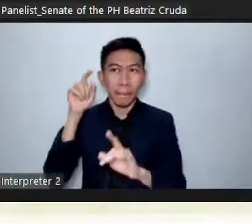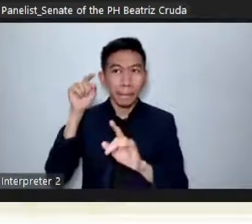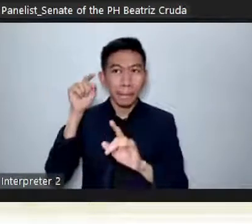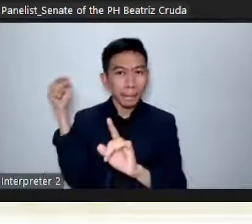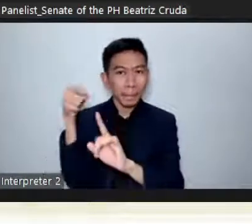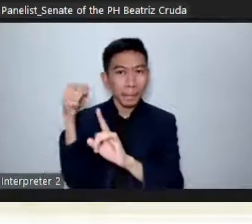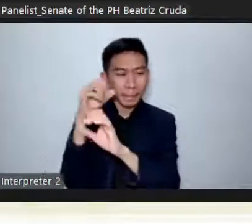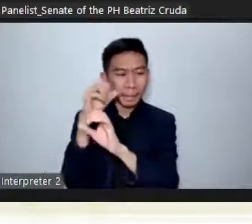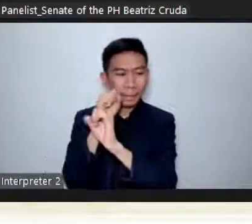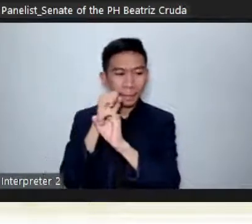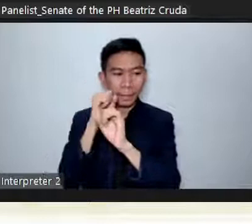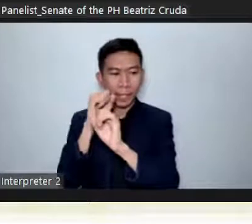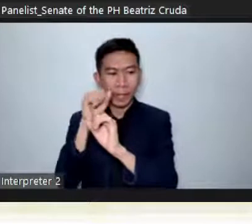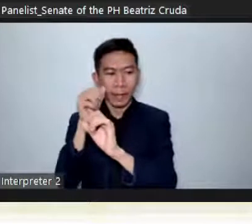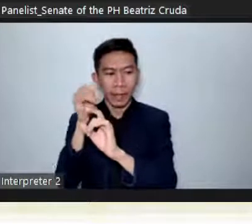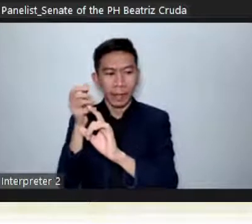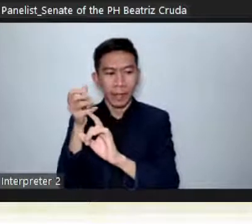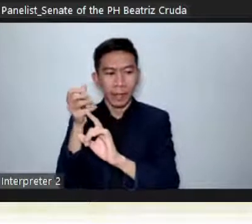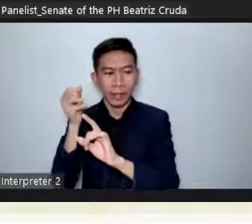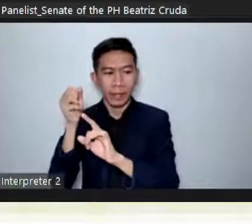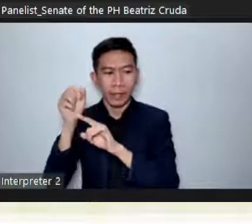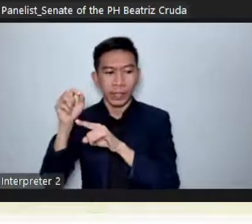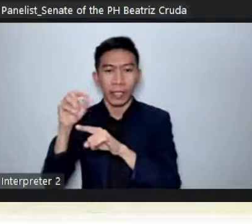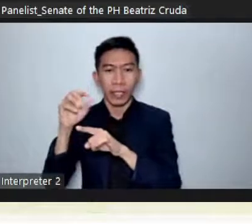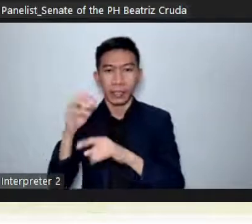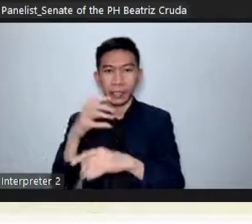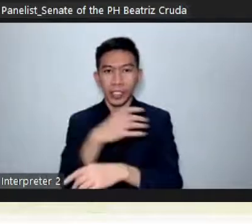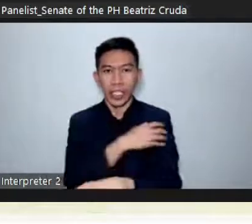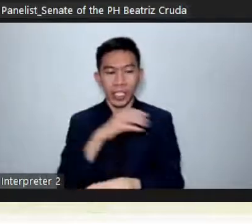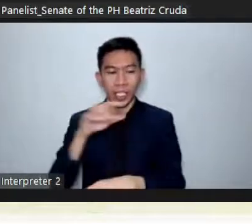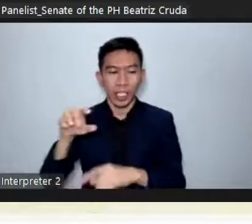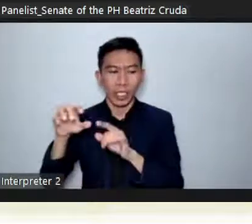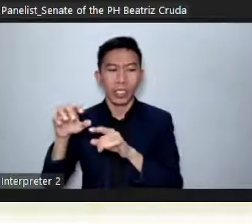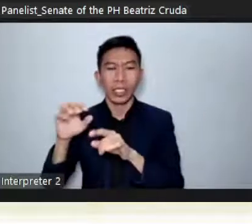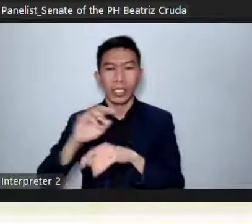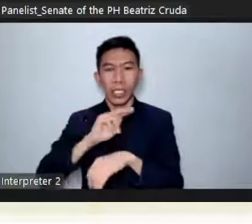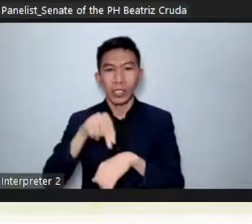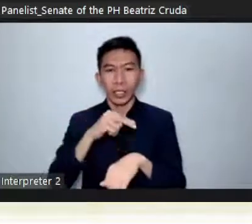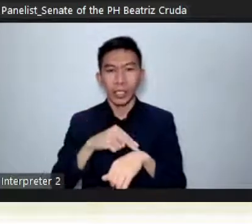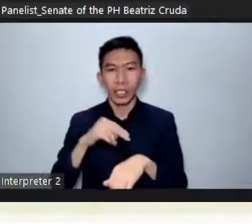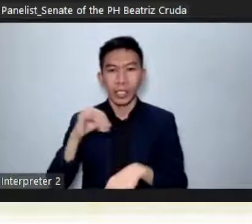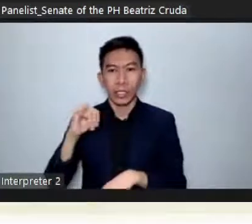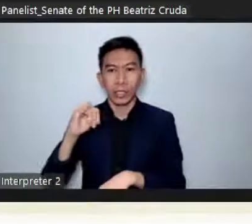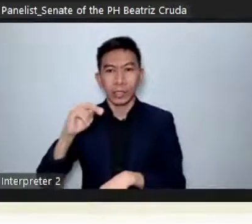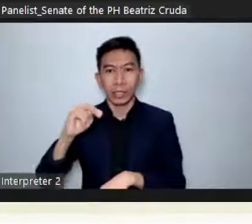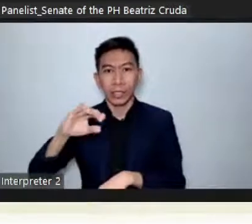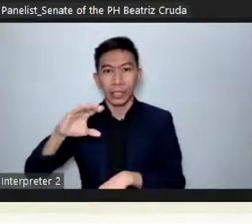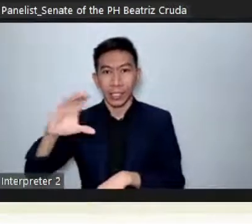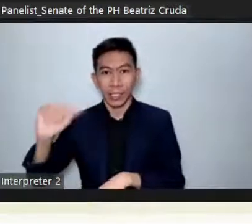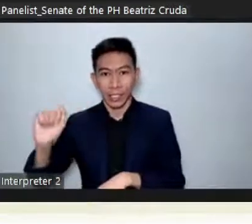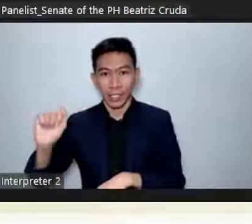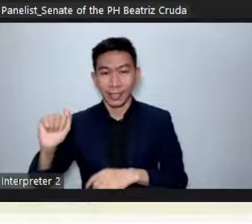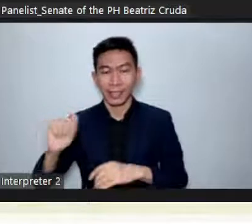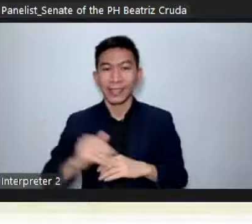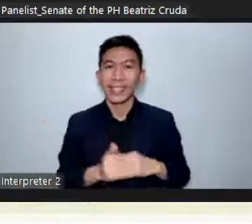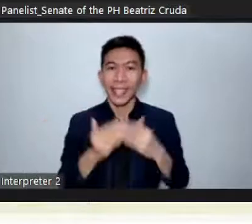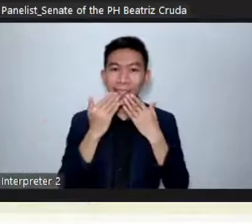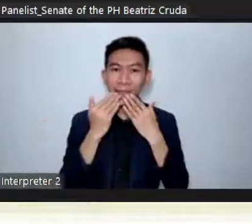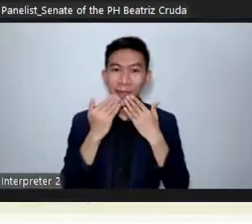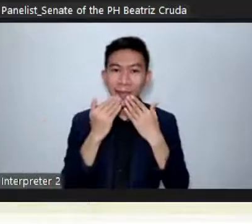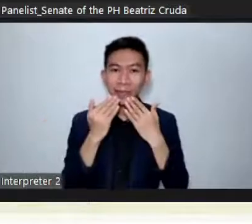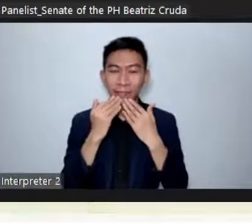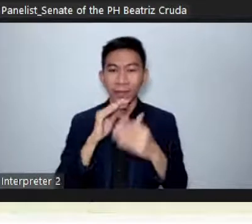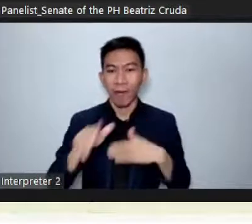to strengthen the road to our ambition to strengthen the National Integrated Cancer Control Program. Thank you very much to all